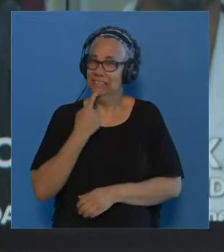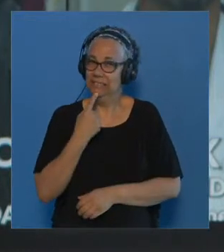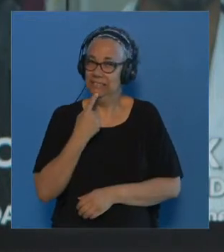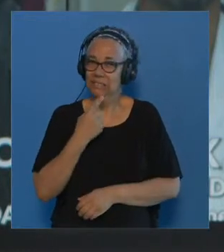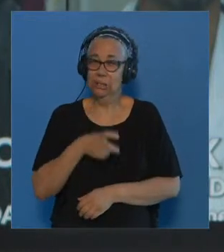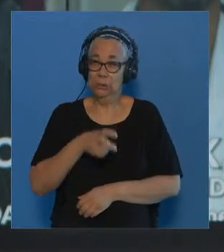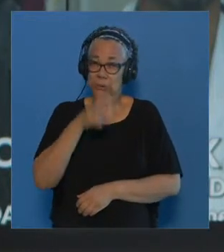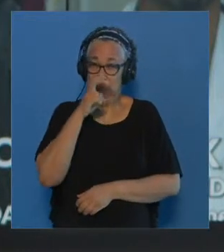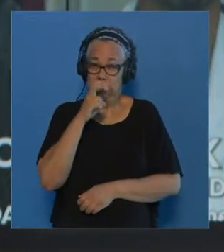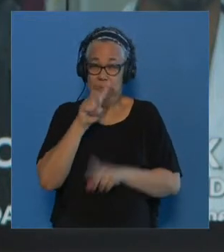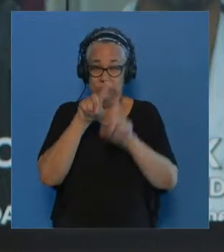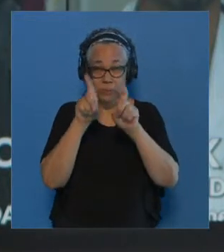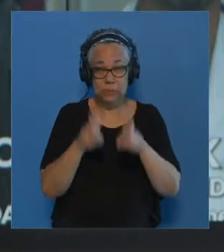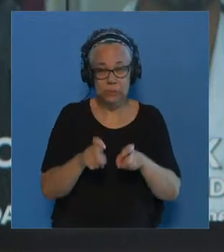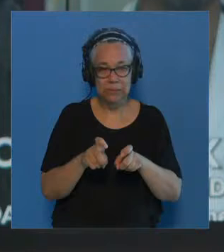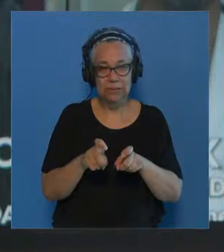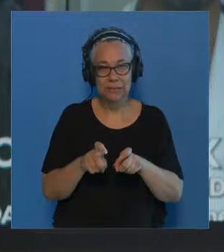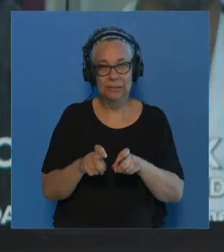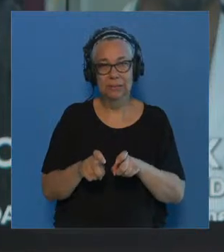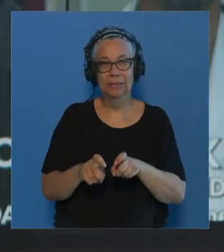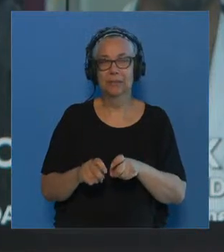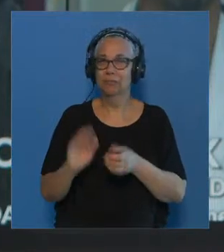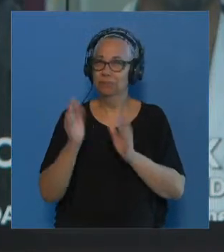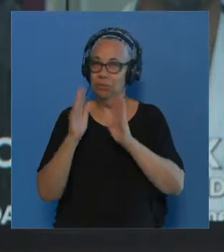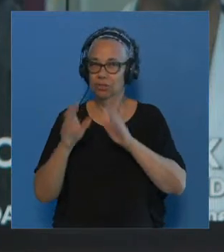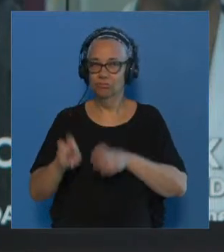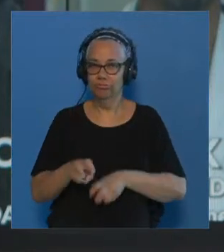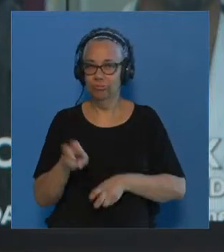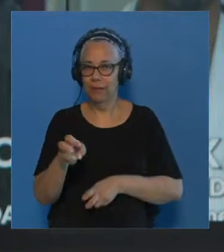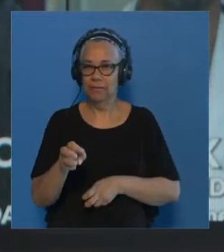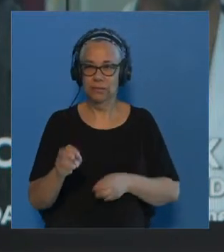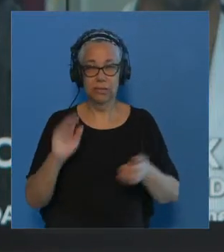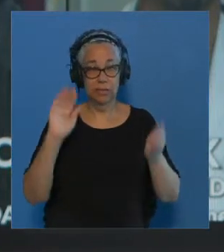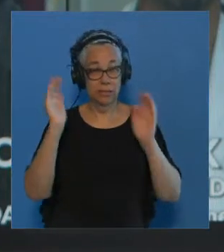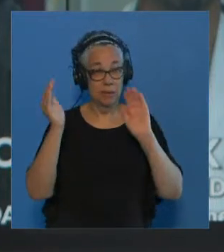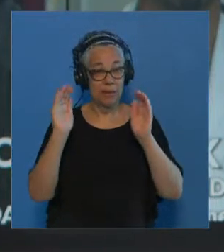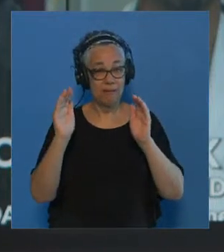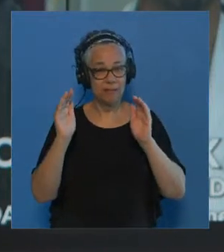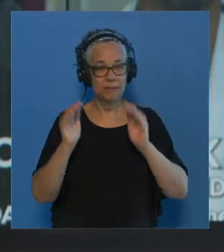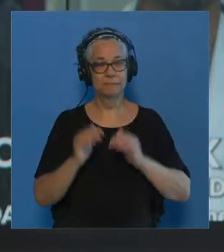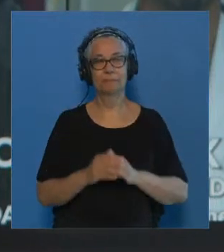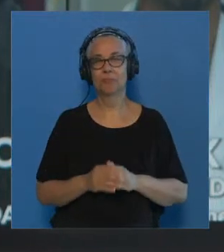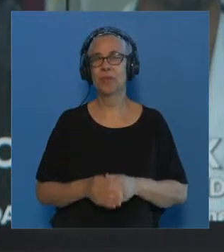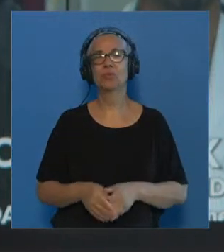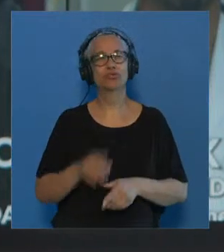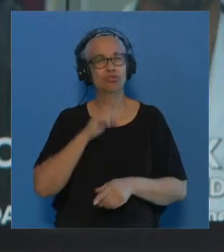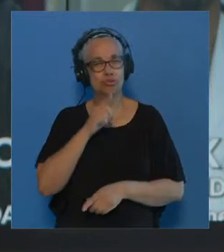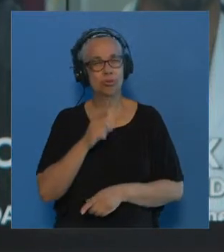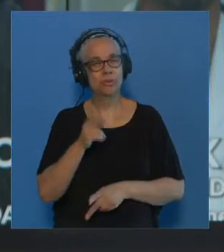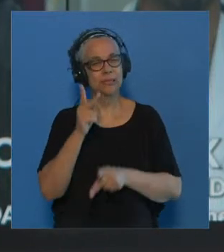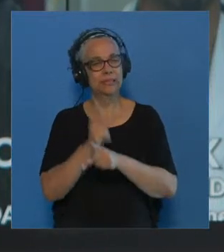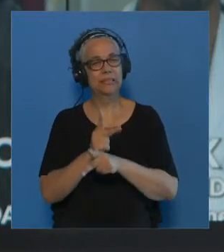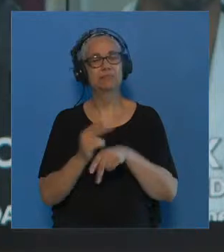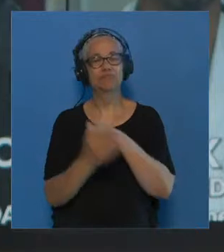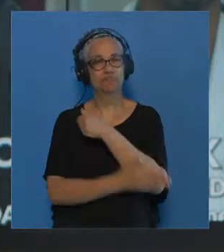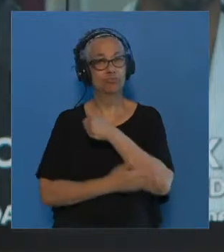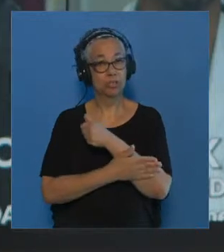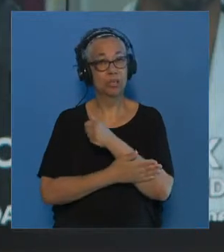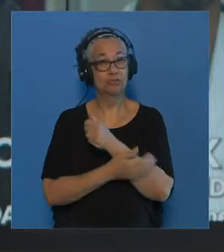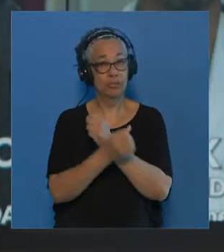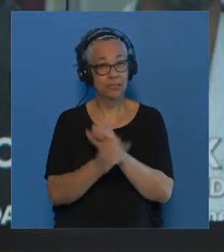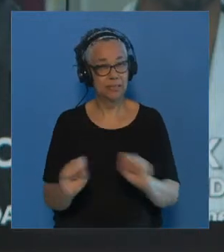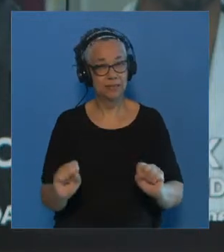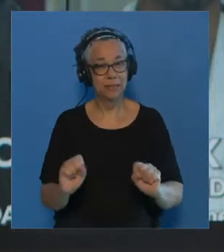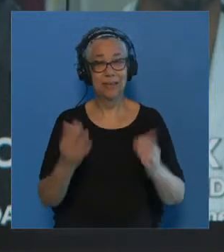to travelers on the planet, and we are confident that this will help to keep our country safe. With that, I now